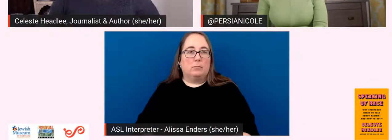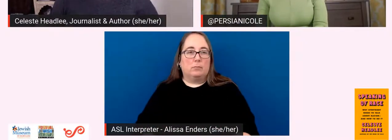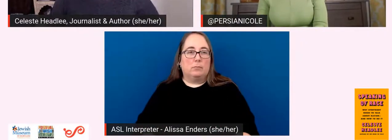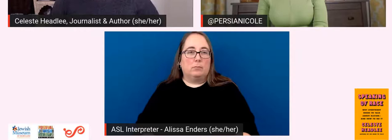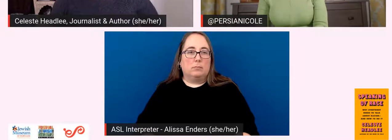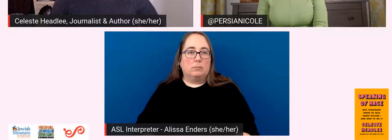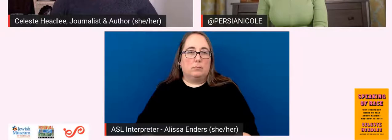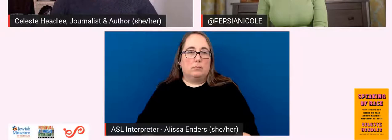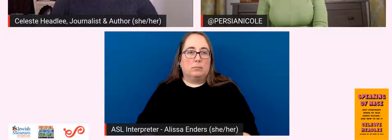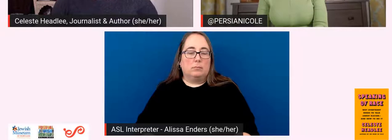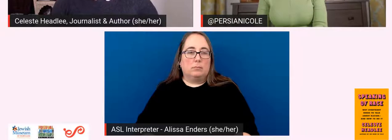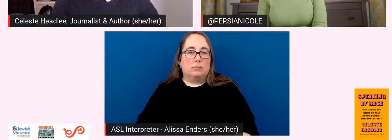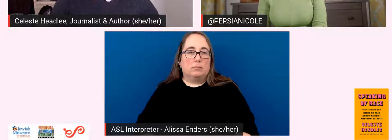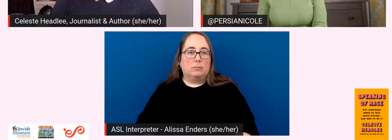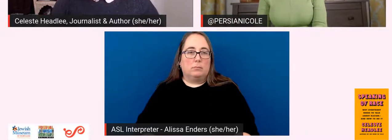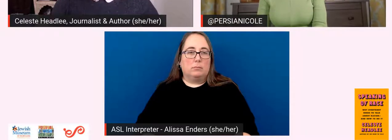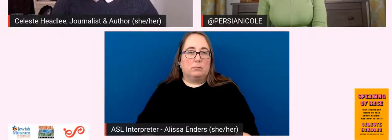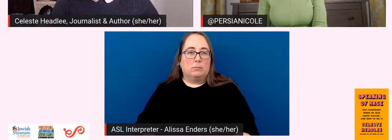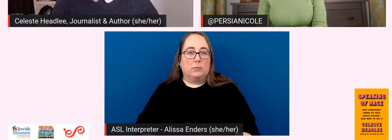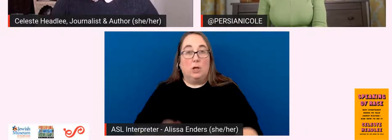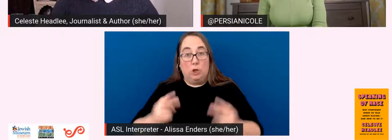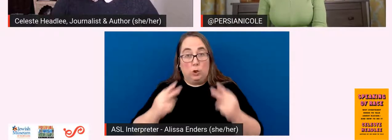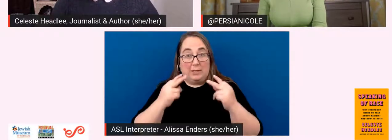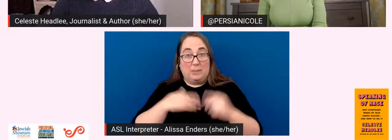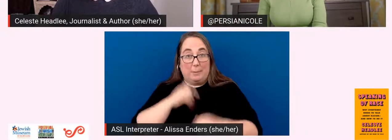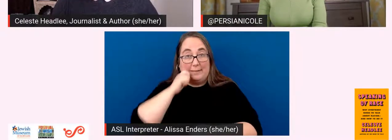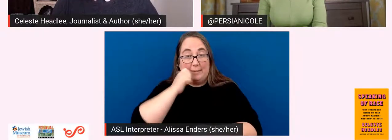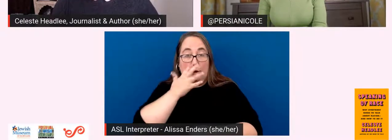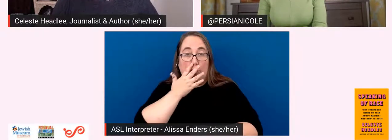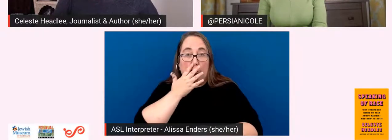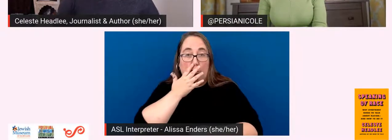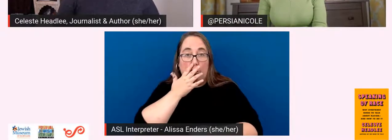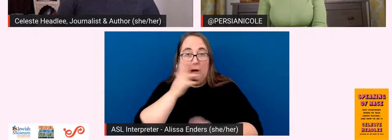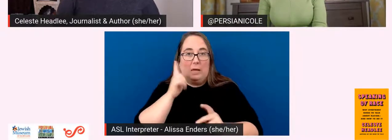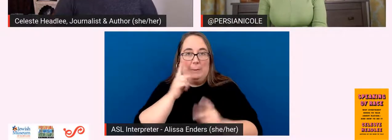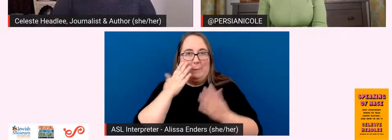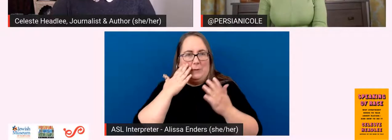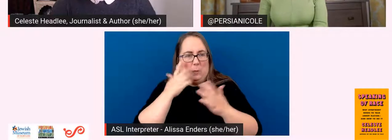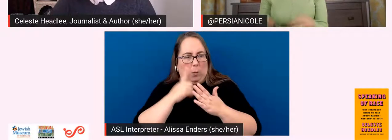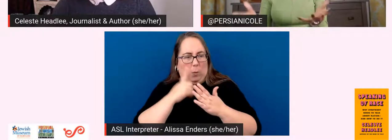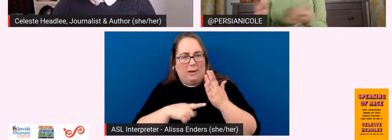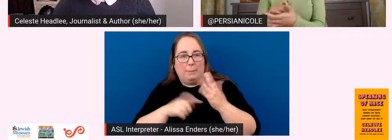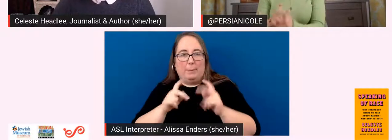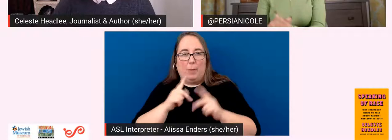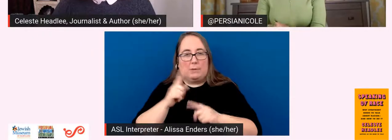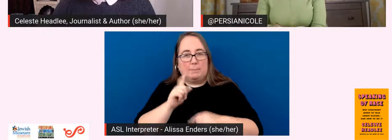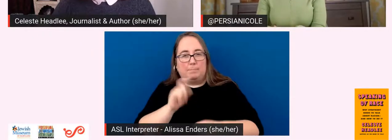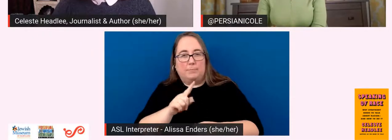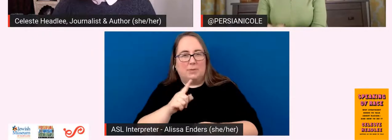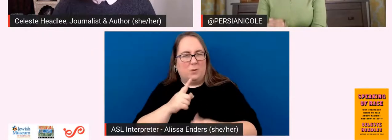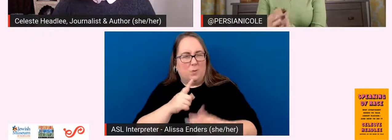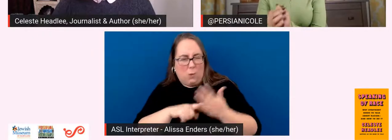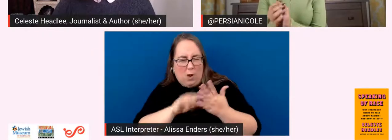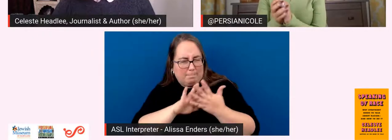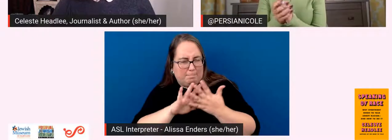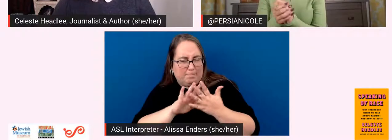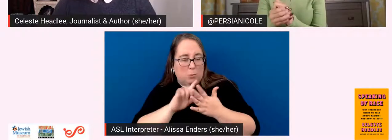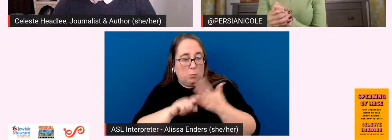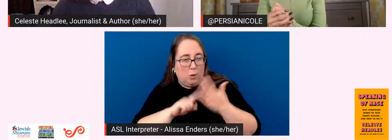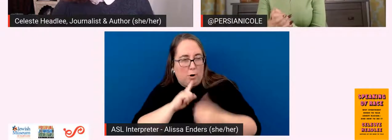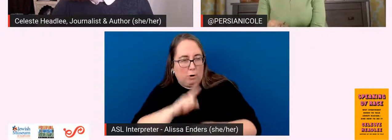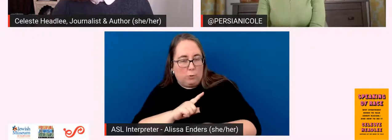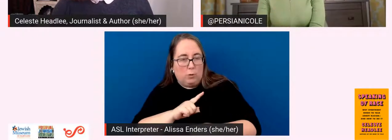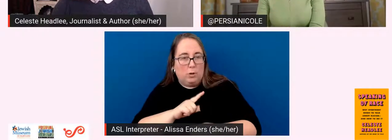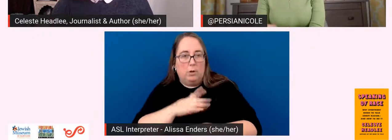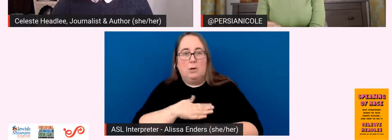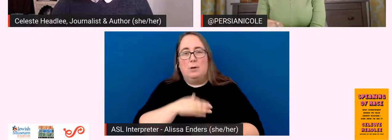Well, it just means, I mean, you can see my skin color, right? People don't know what I am, and they're always asking me, what are you? Yeah. Which,